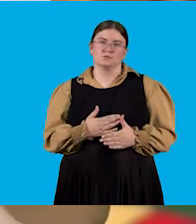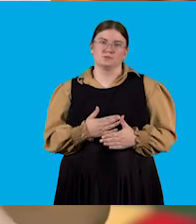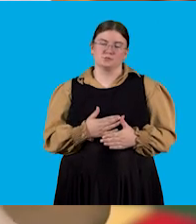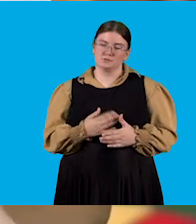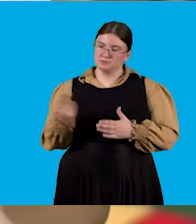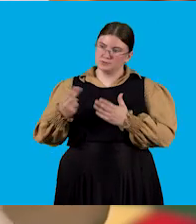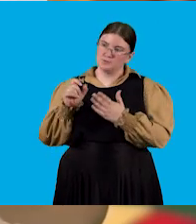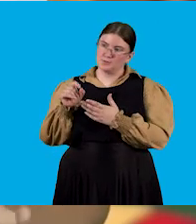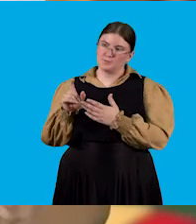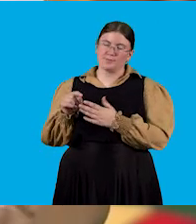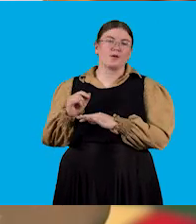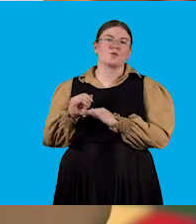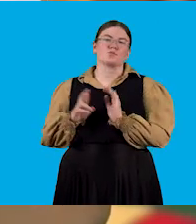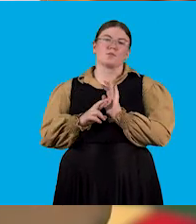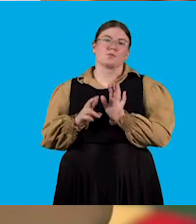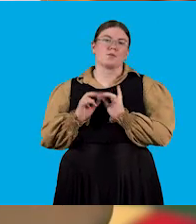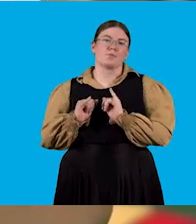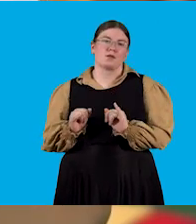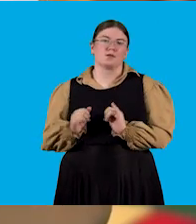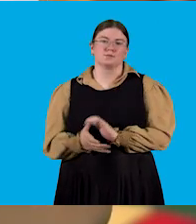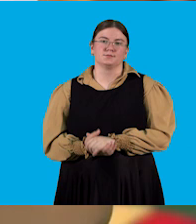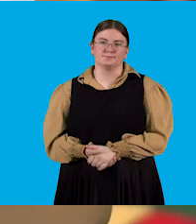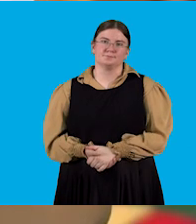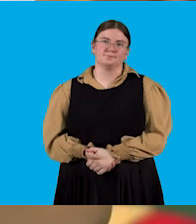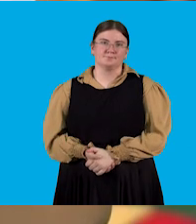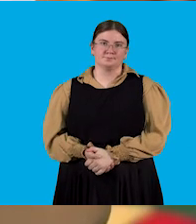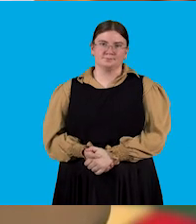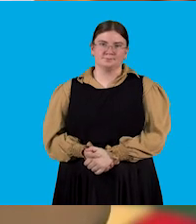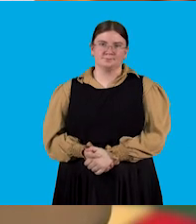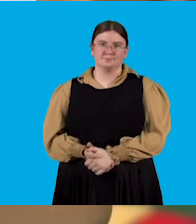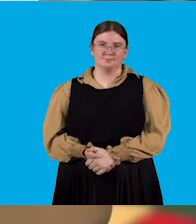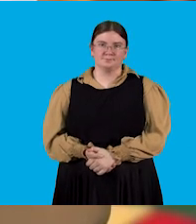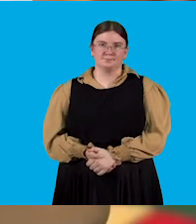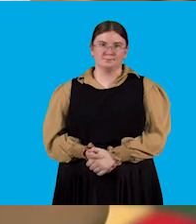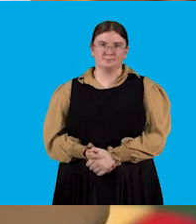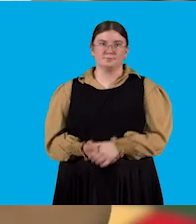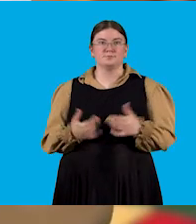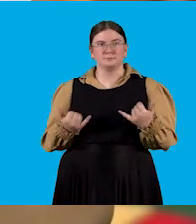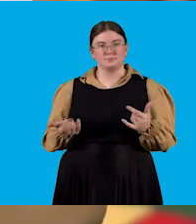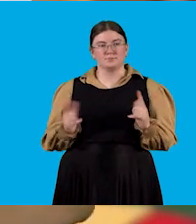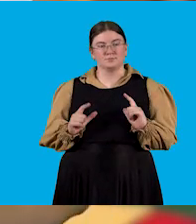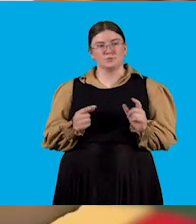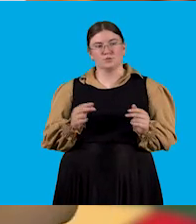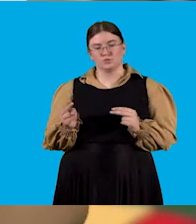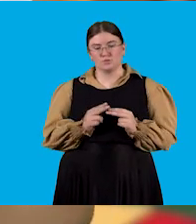for this model being a poor representation of the respiratory system.